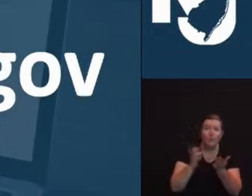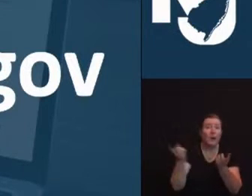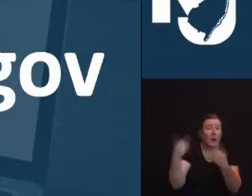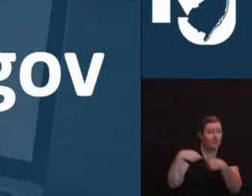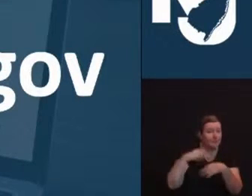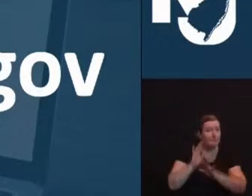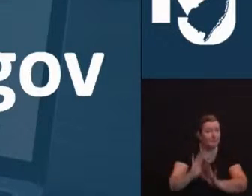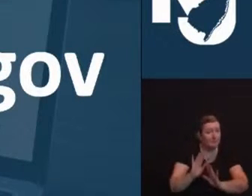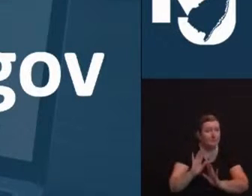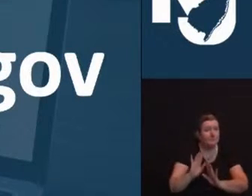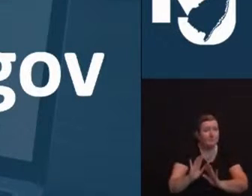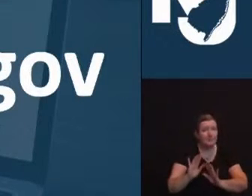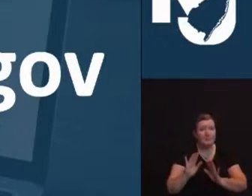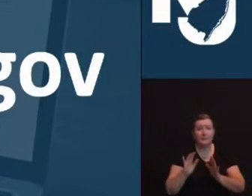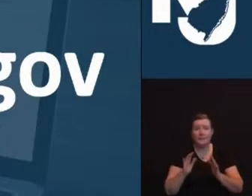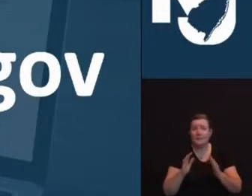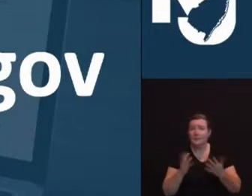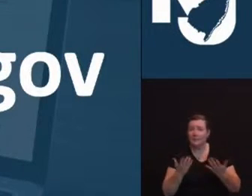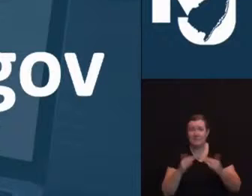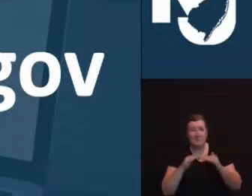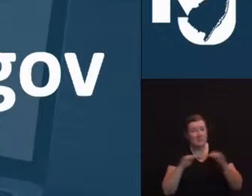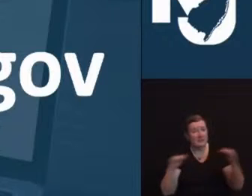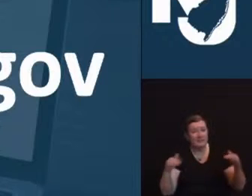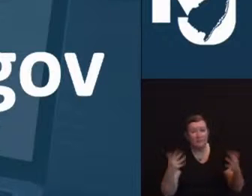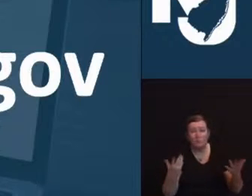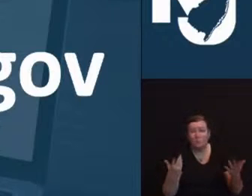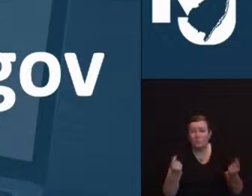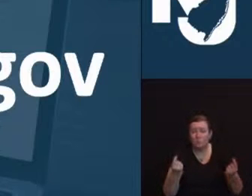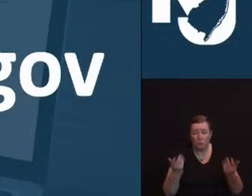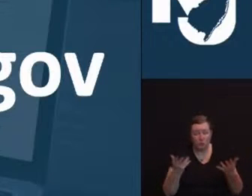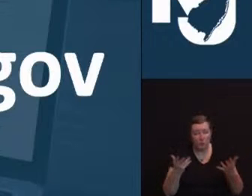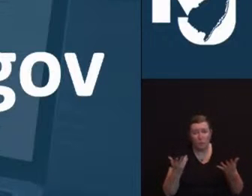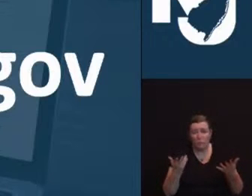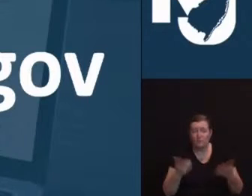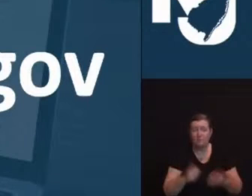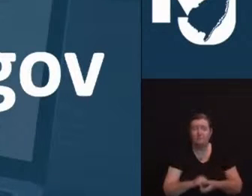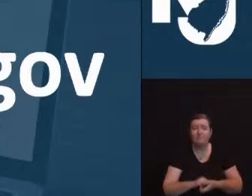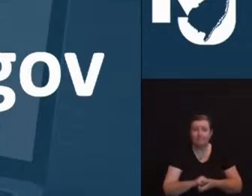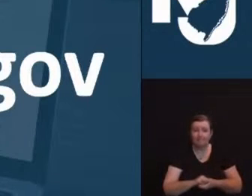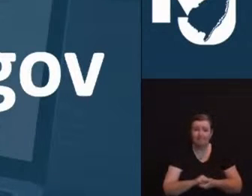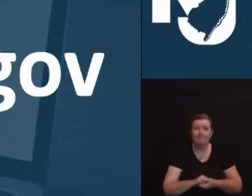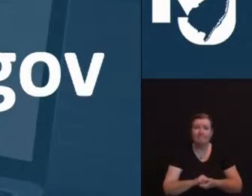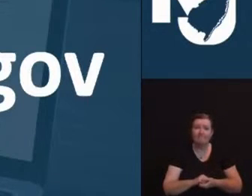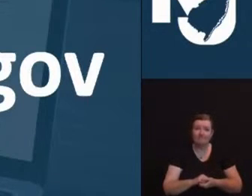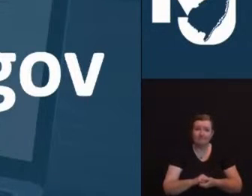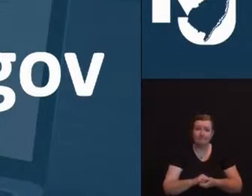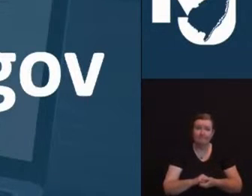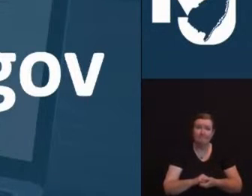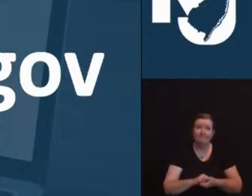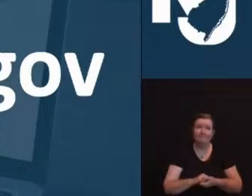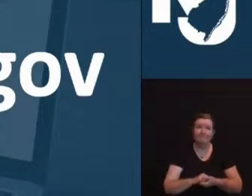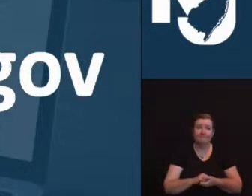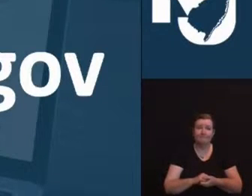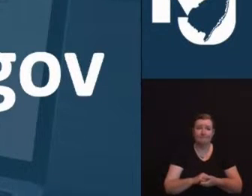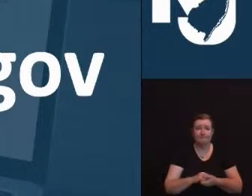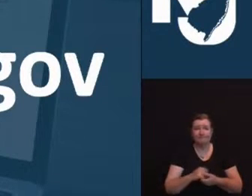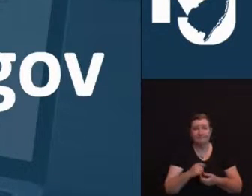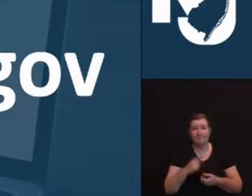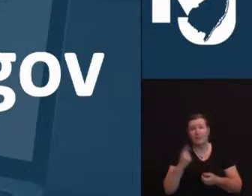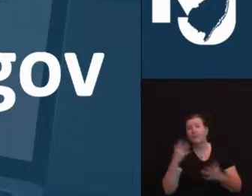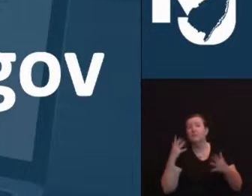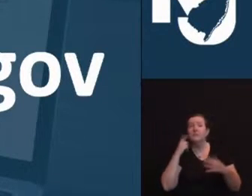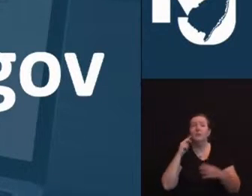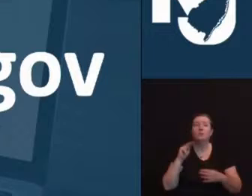the basic stuff. That's the only hand we got to play. Now, before we end today, I want to give a shout out to another of the New Jersey-based